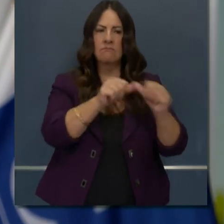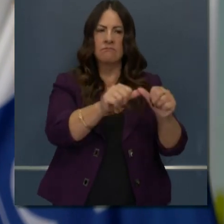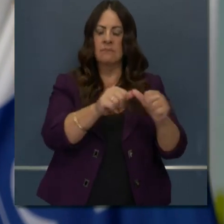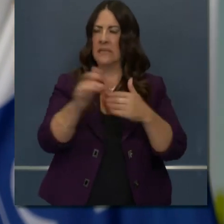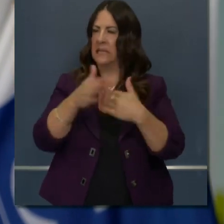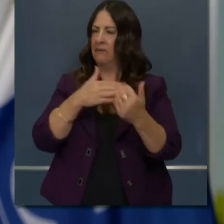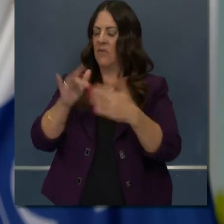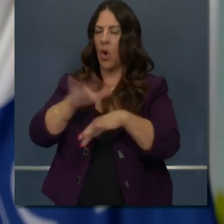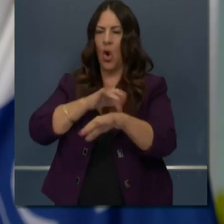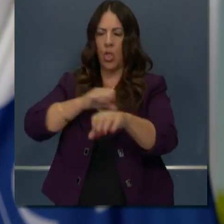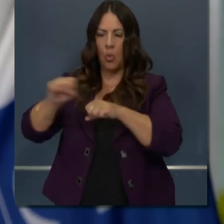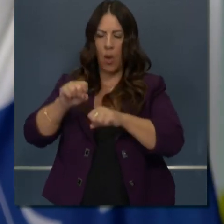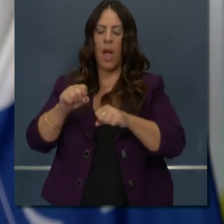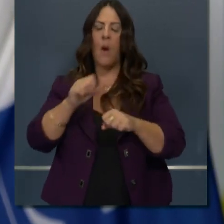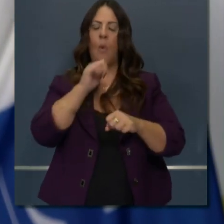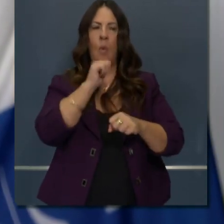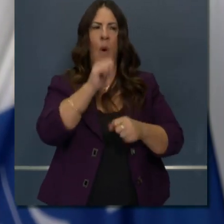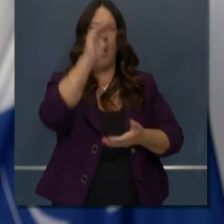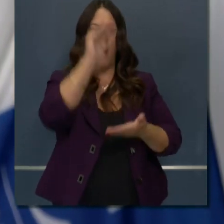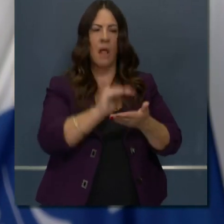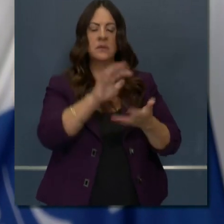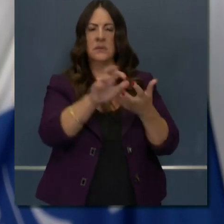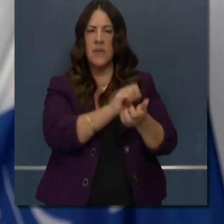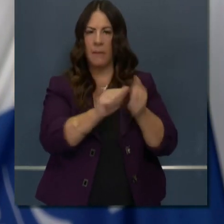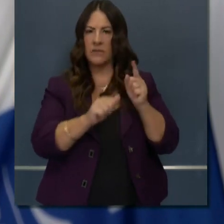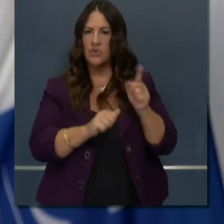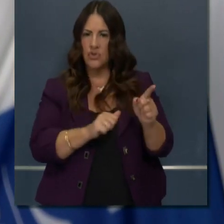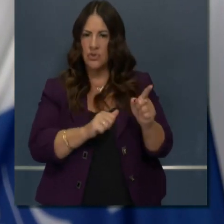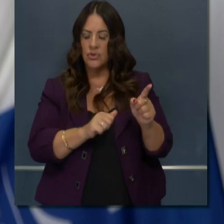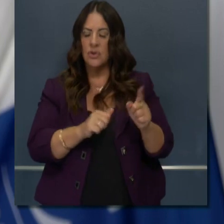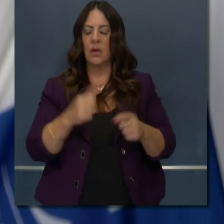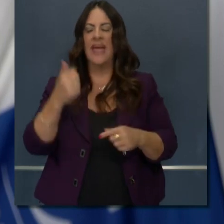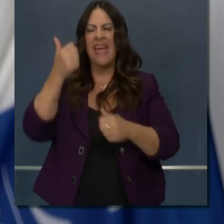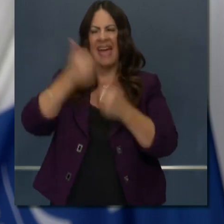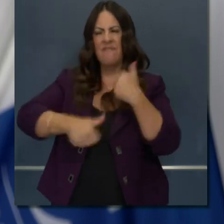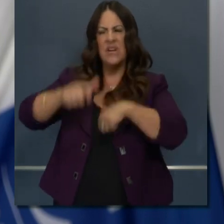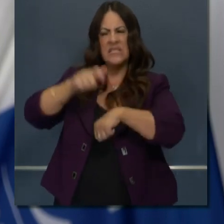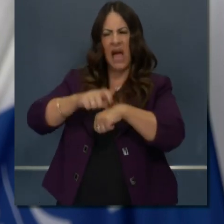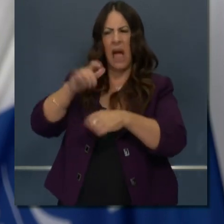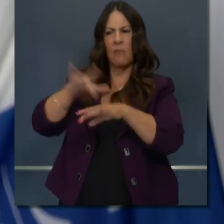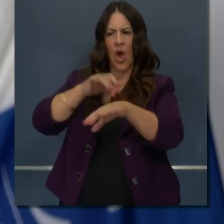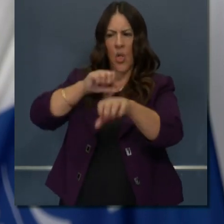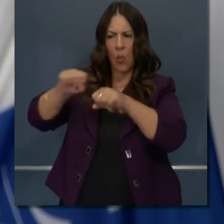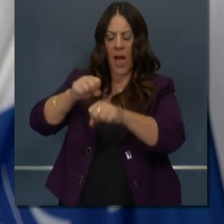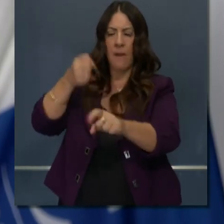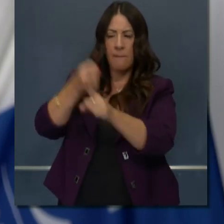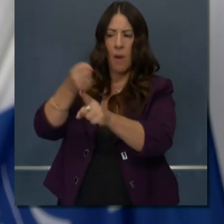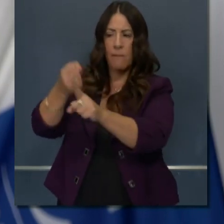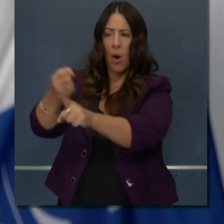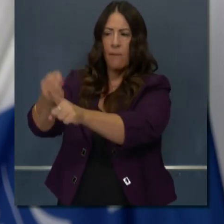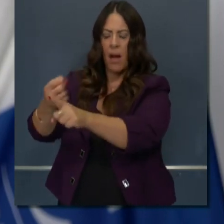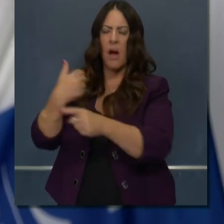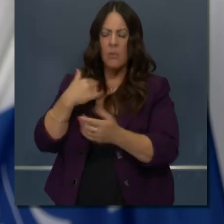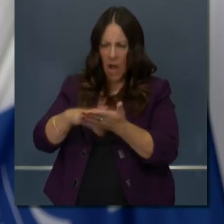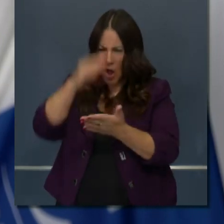that every earthquake we learn something. The engineers are